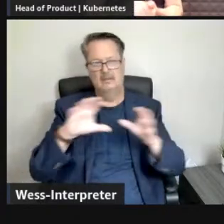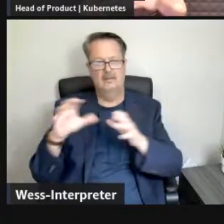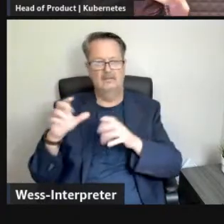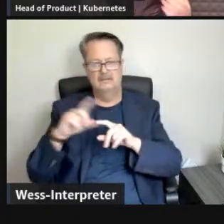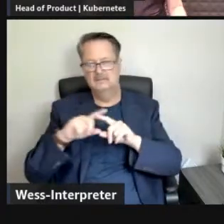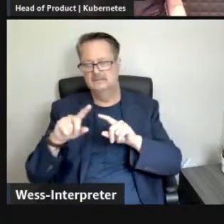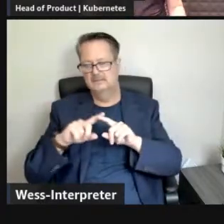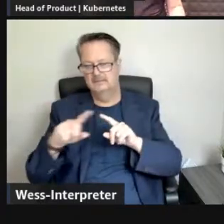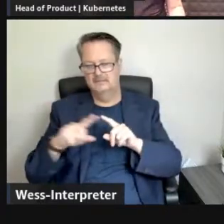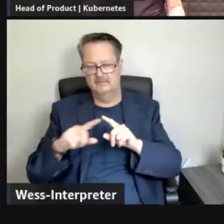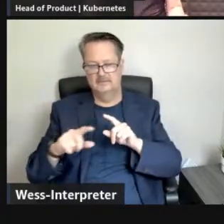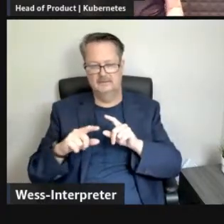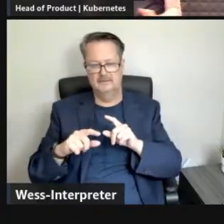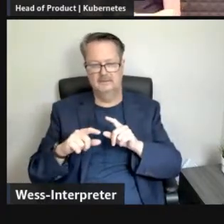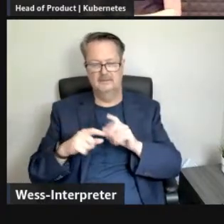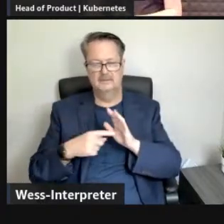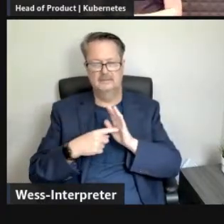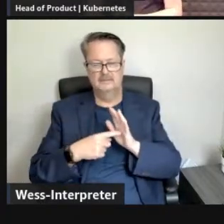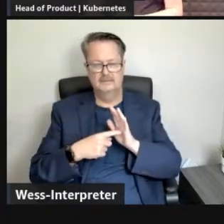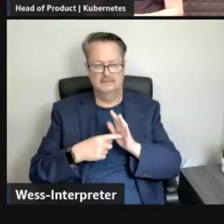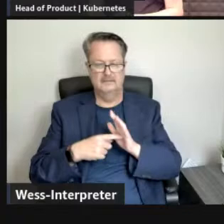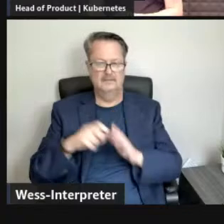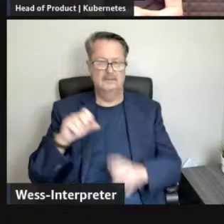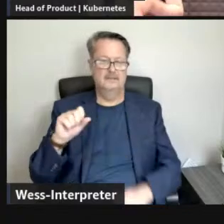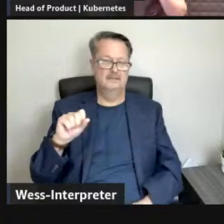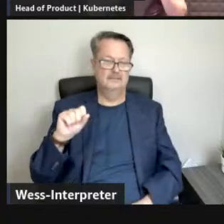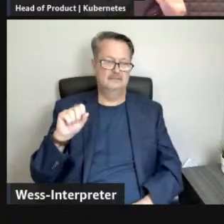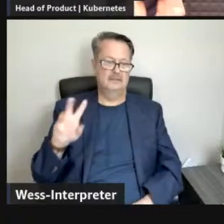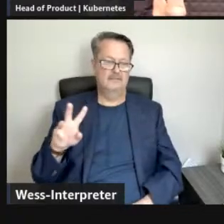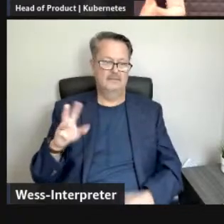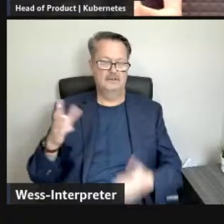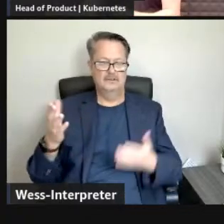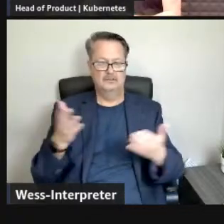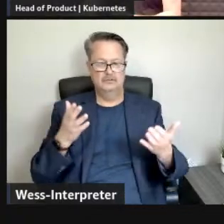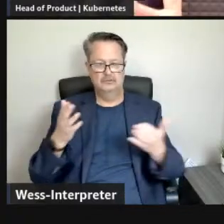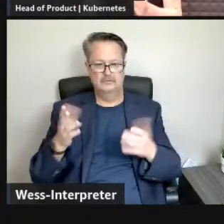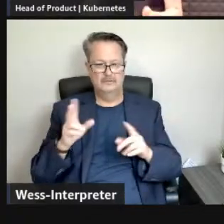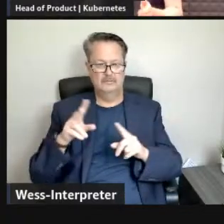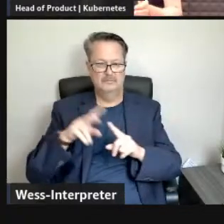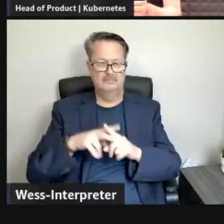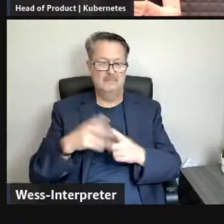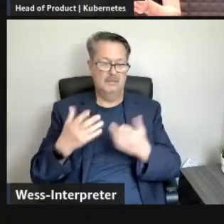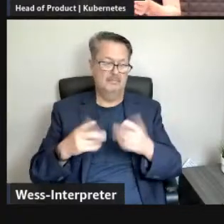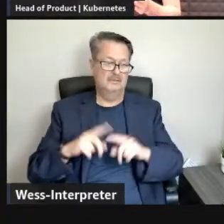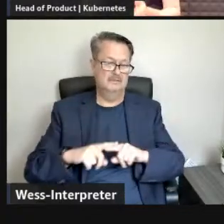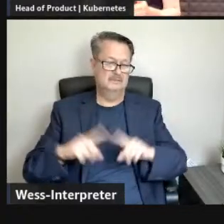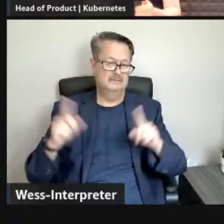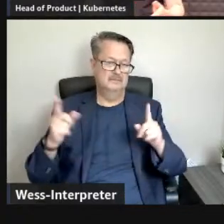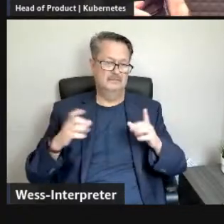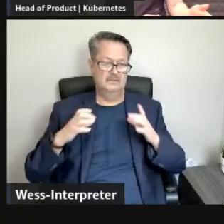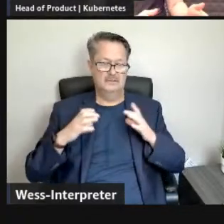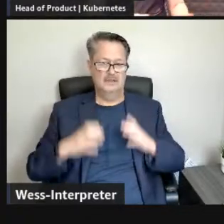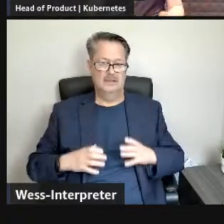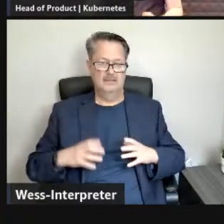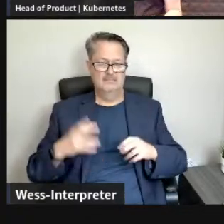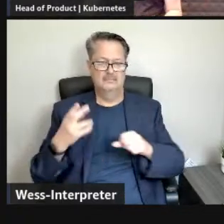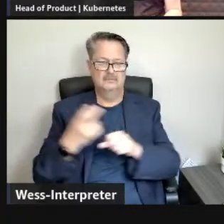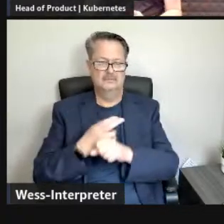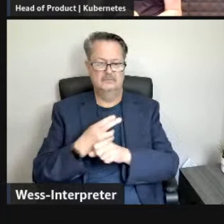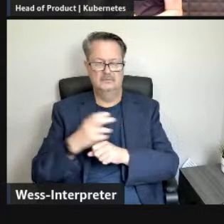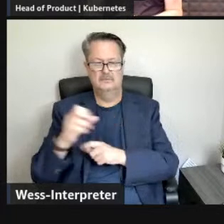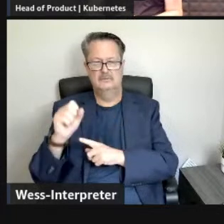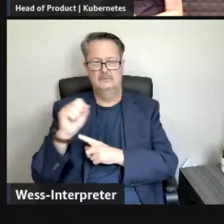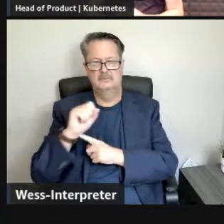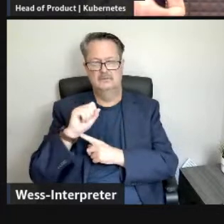you're running a software as a service application. You may have different customers using that software in different namespaces